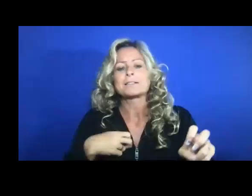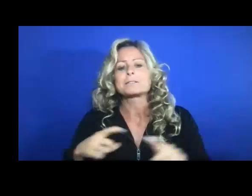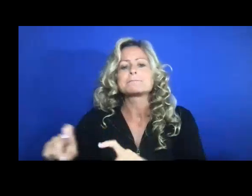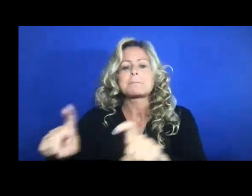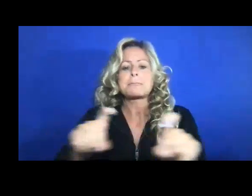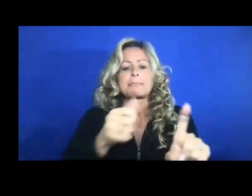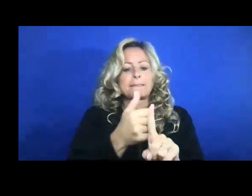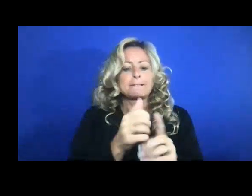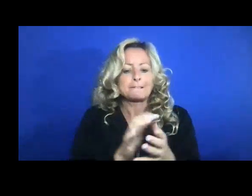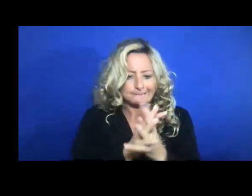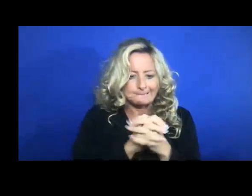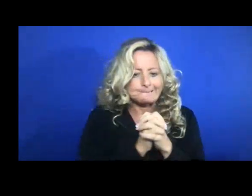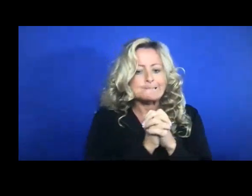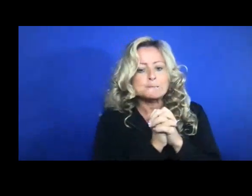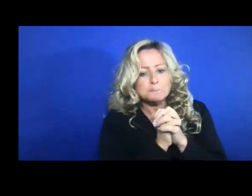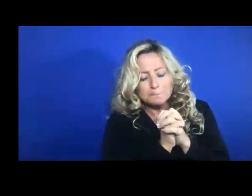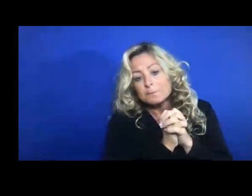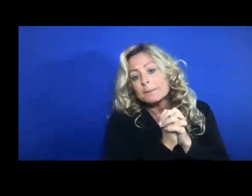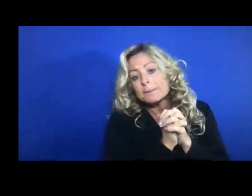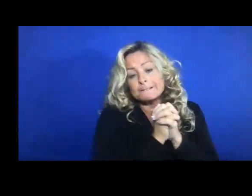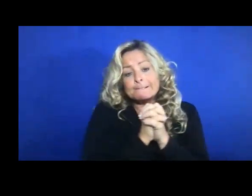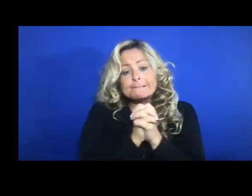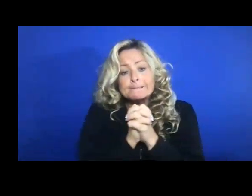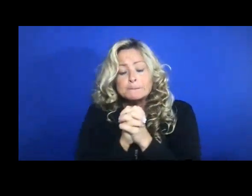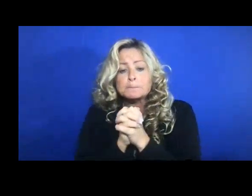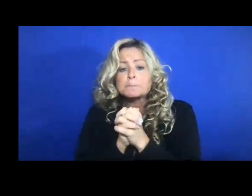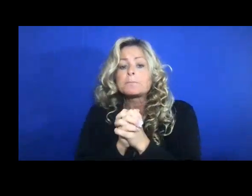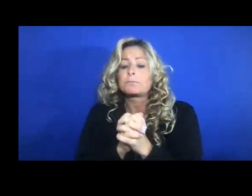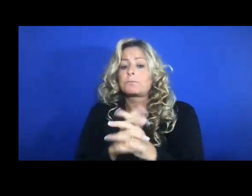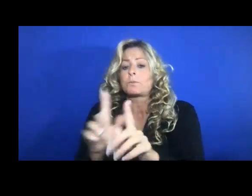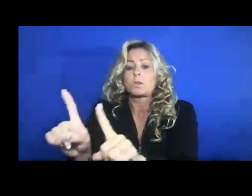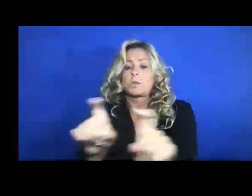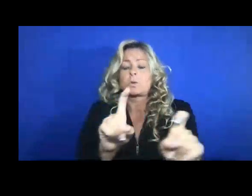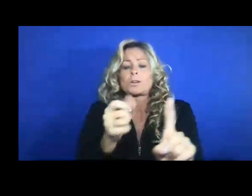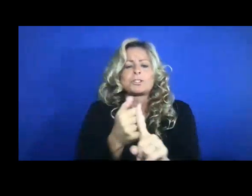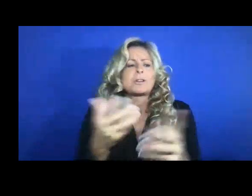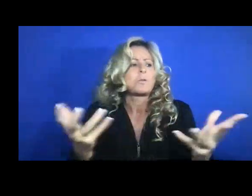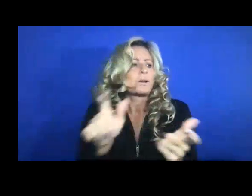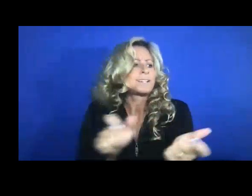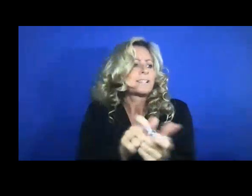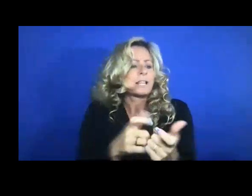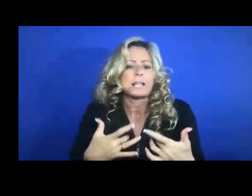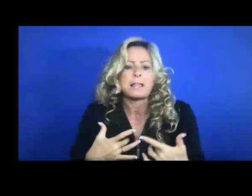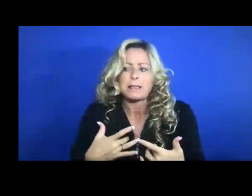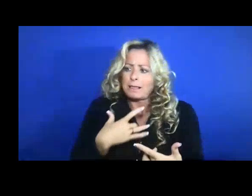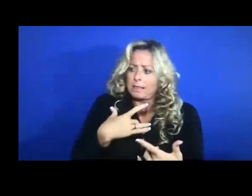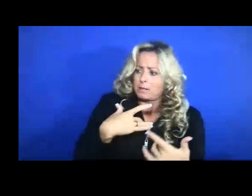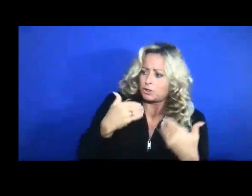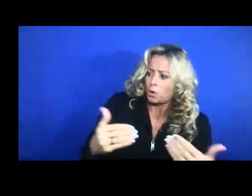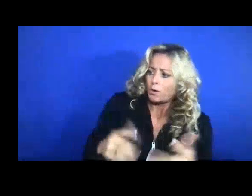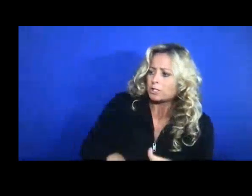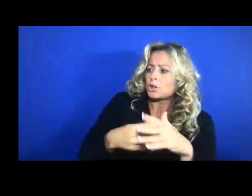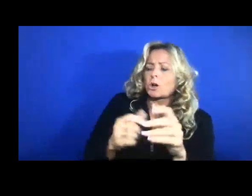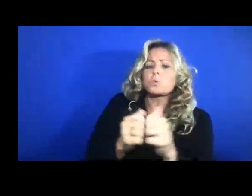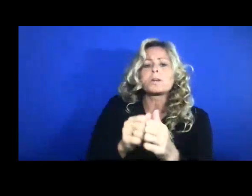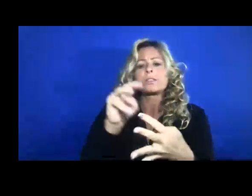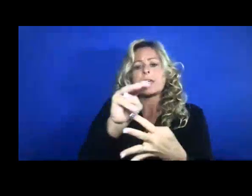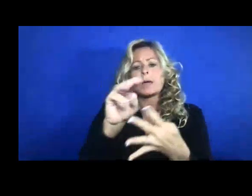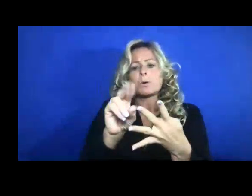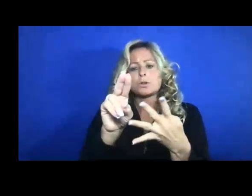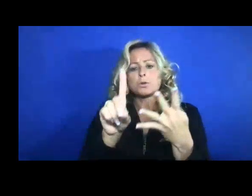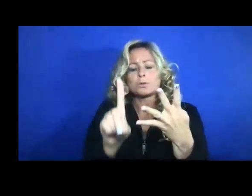questions. So the question for me is, what was it like to start MOUD, and what